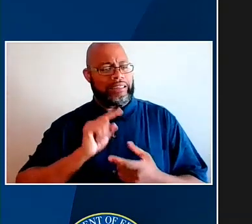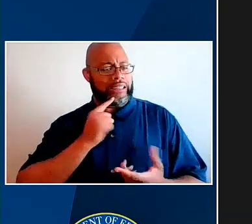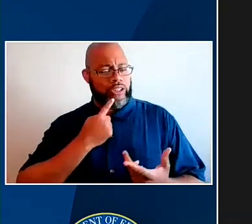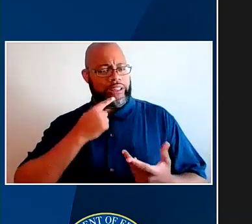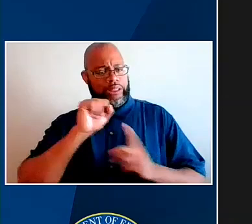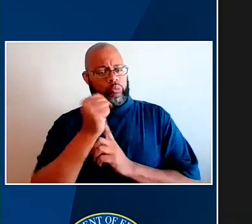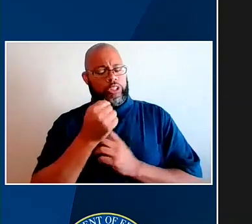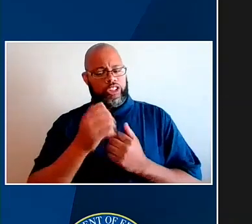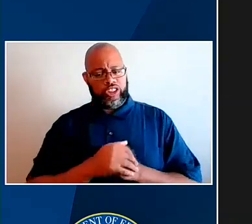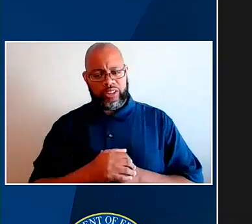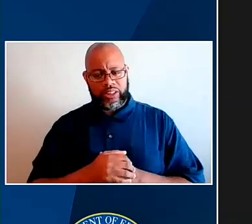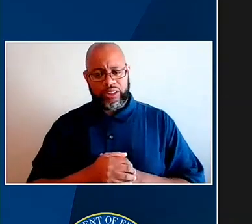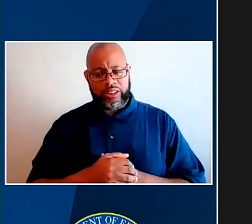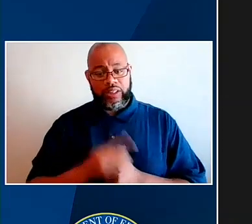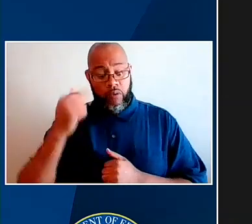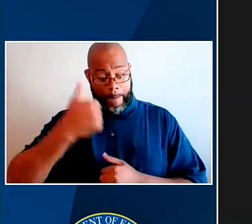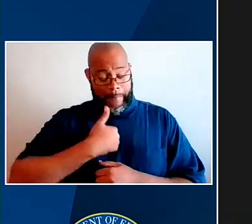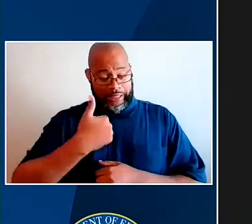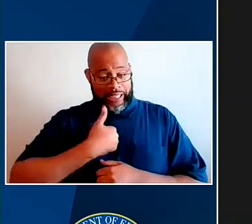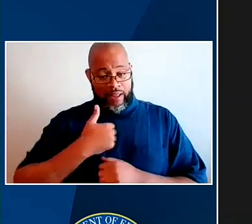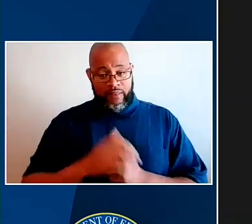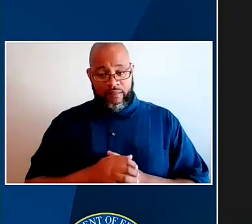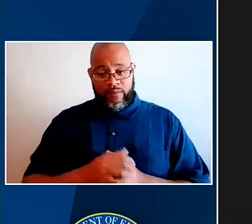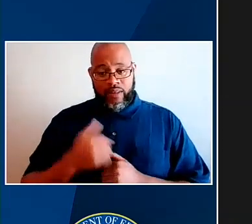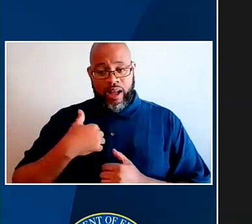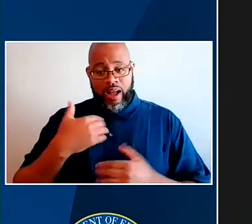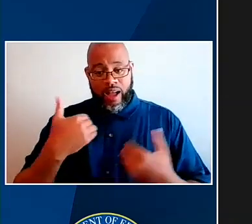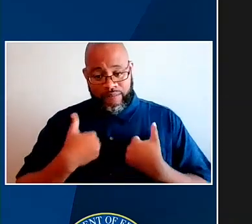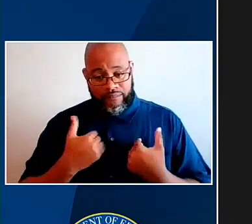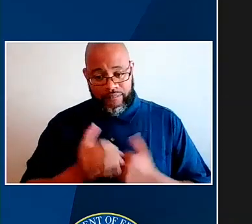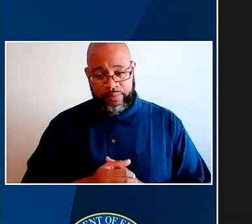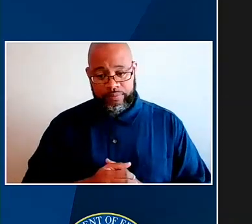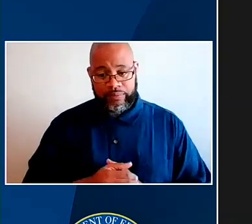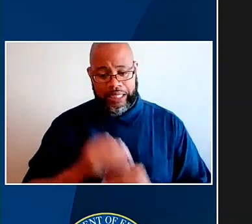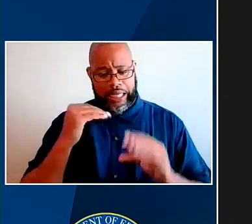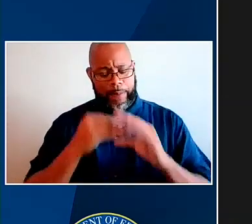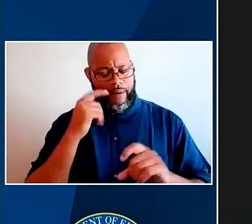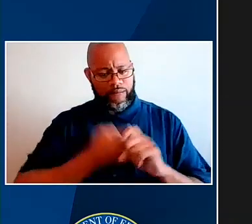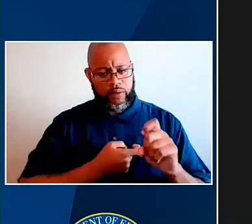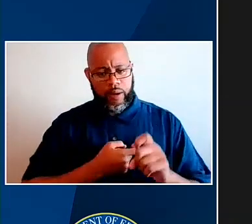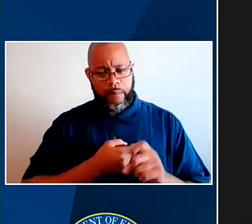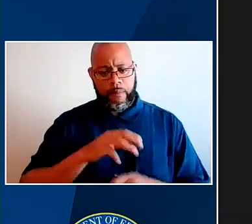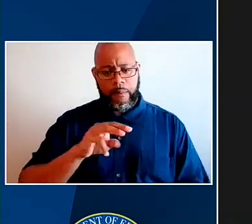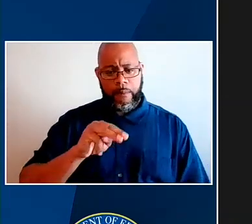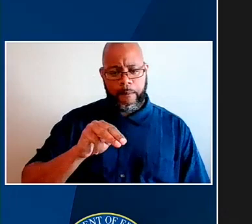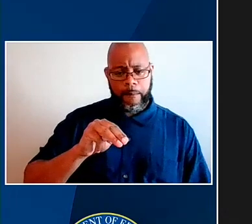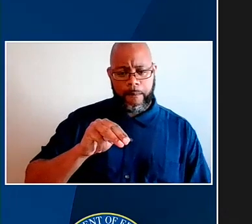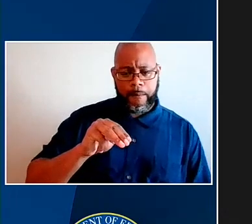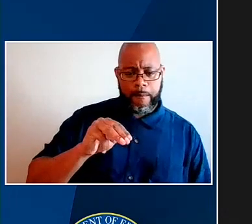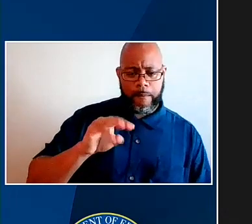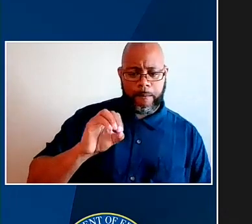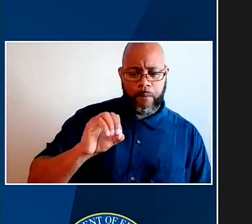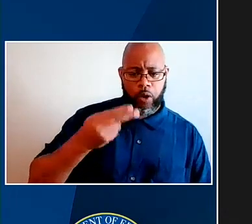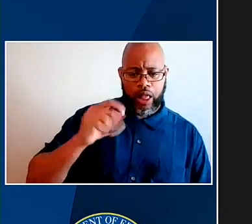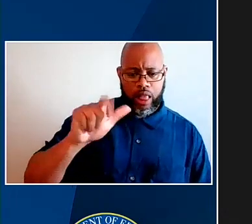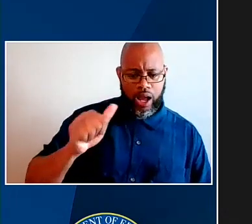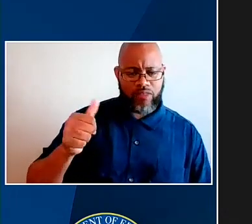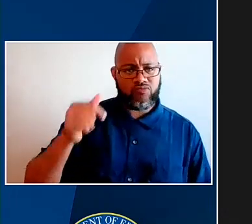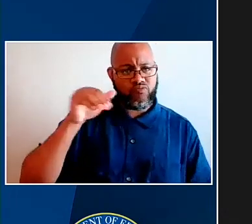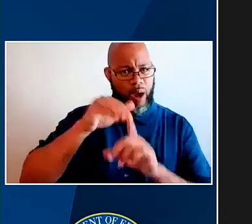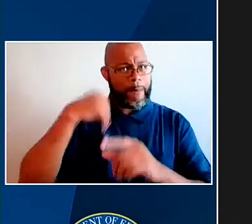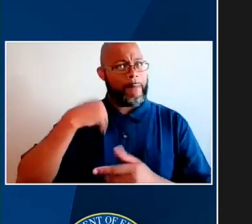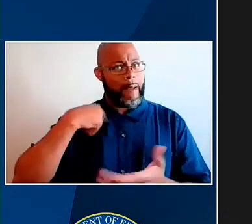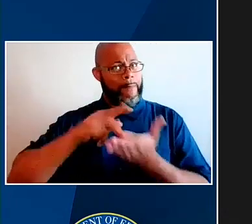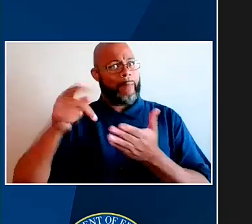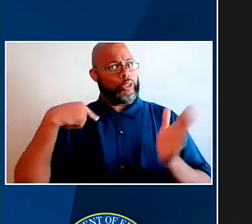predicament. As for myself, I got an email from Mohila over the weekend and they reminded me that my payment is due. It